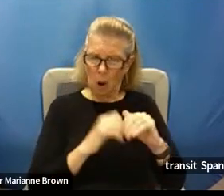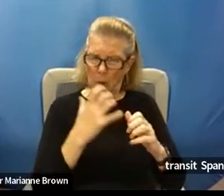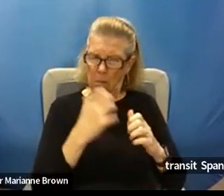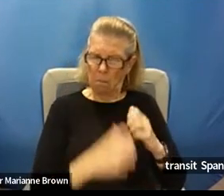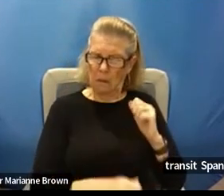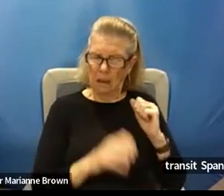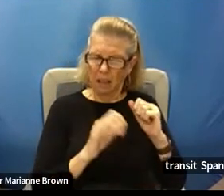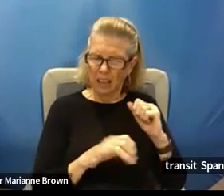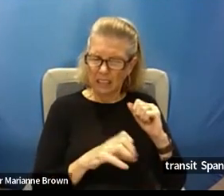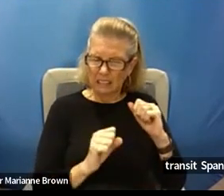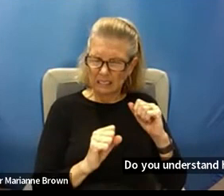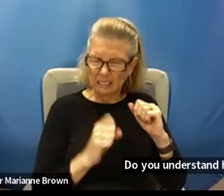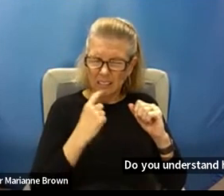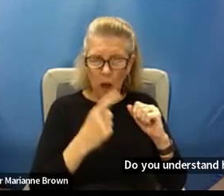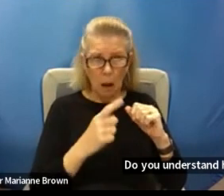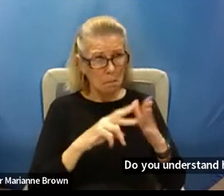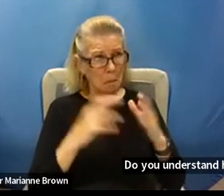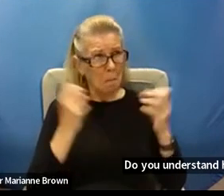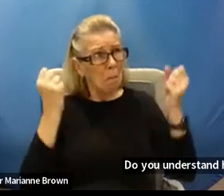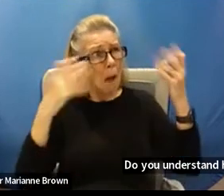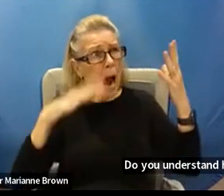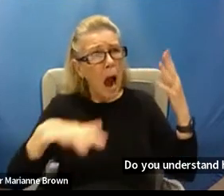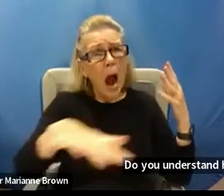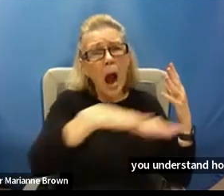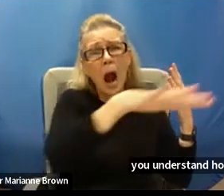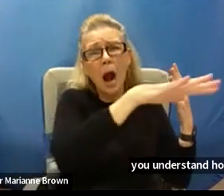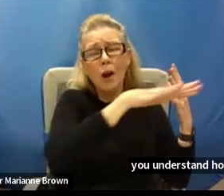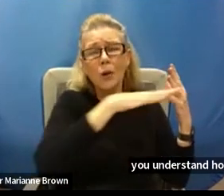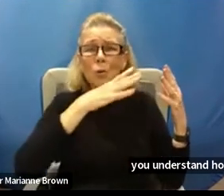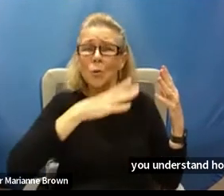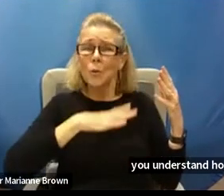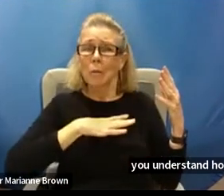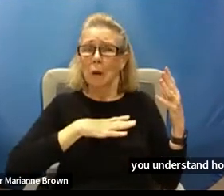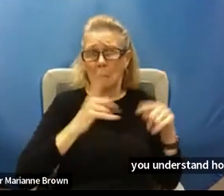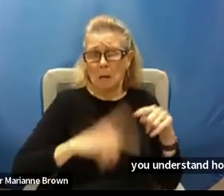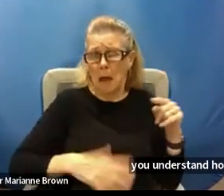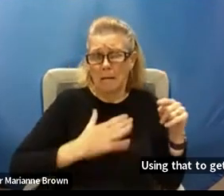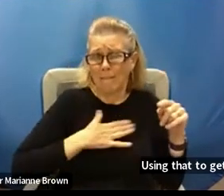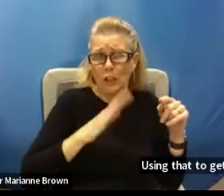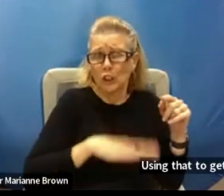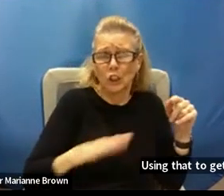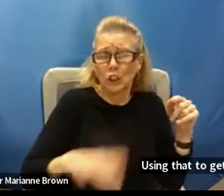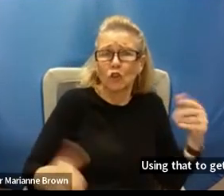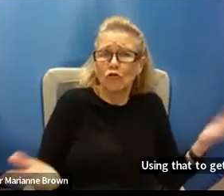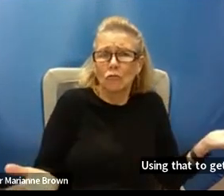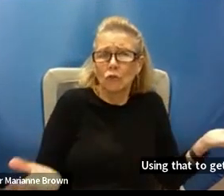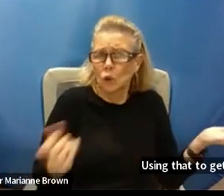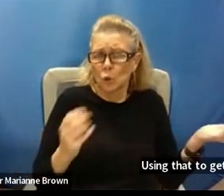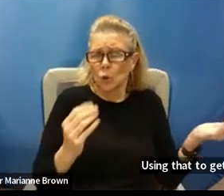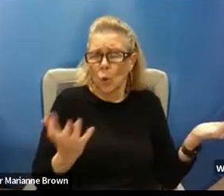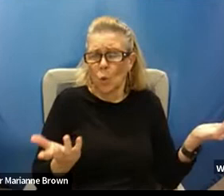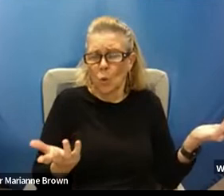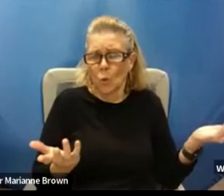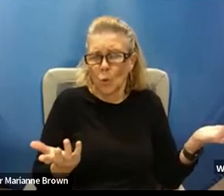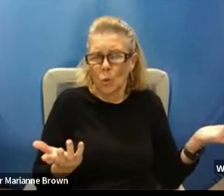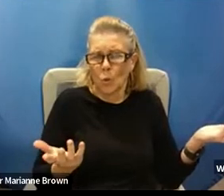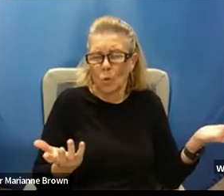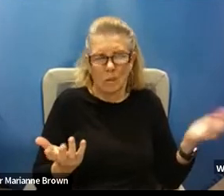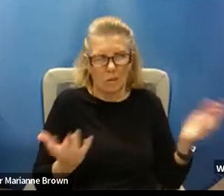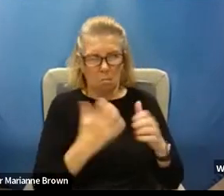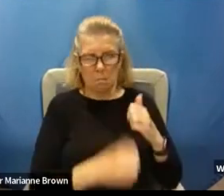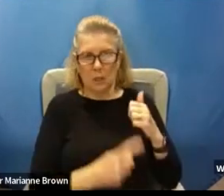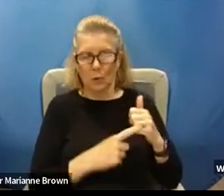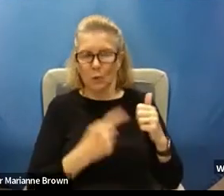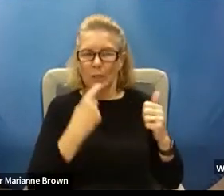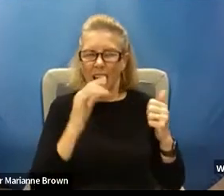you're telling the millions of cisgender women who can't bear children. They're less than as well. Use your start to